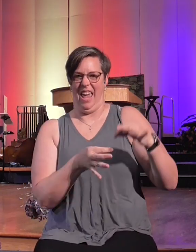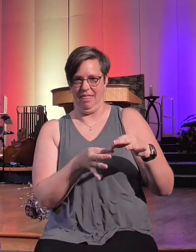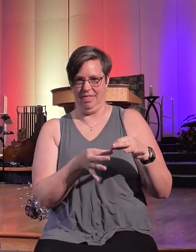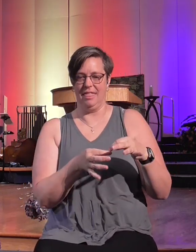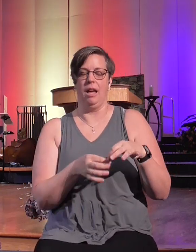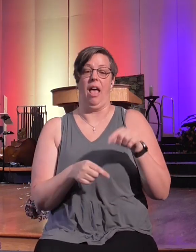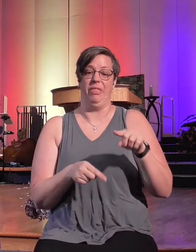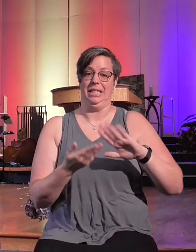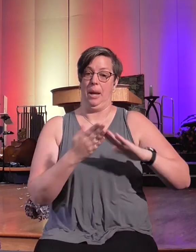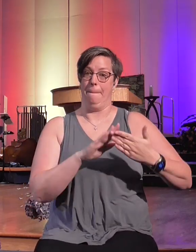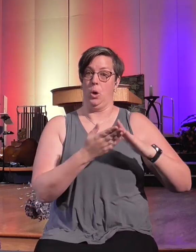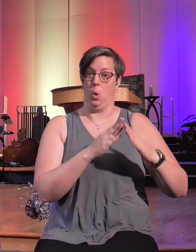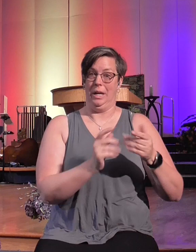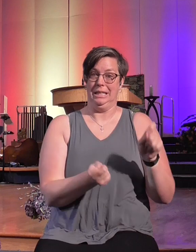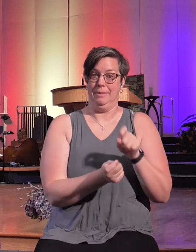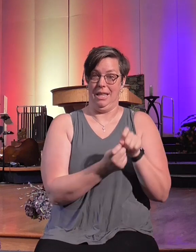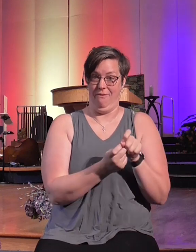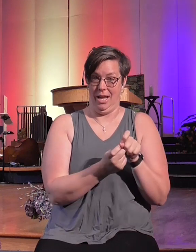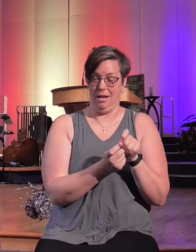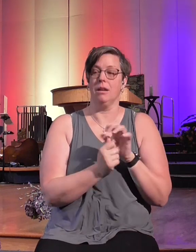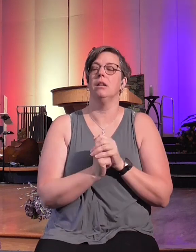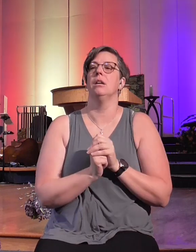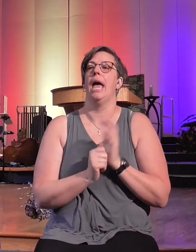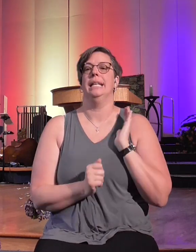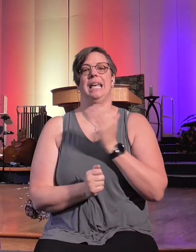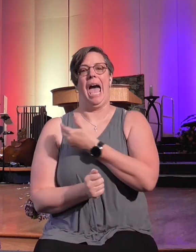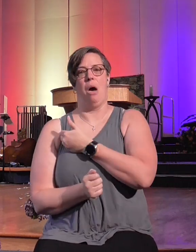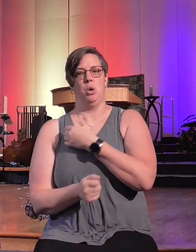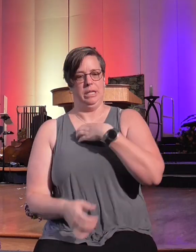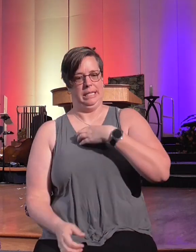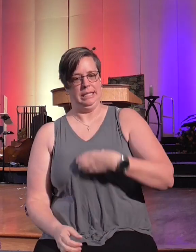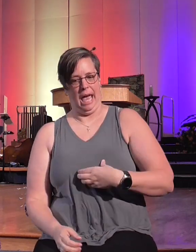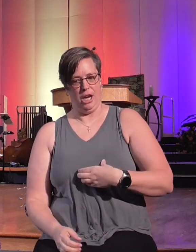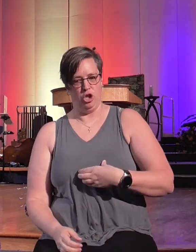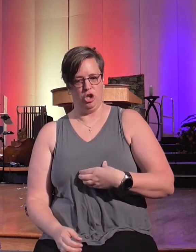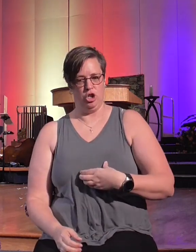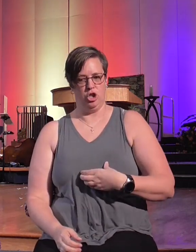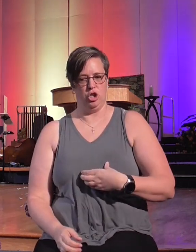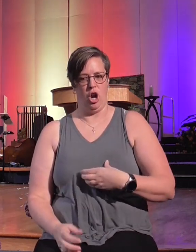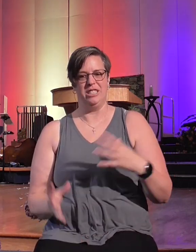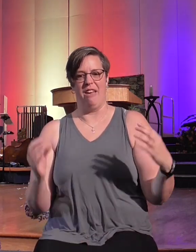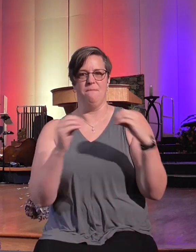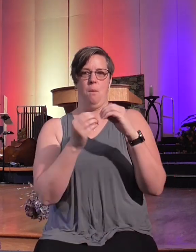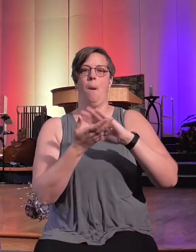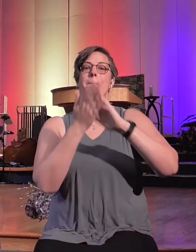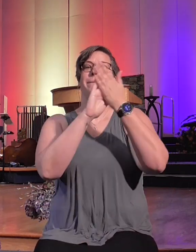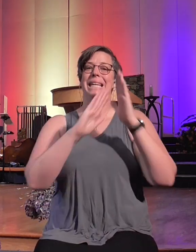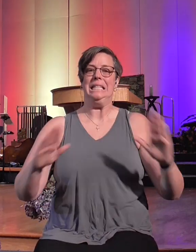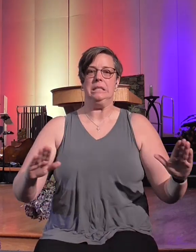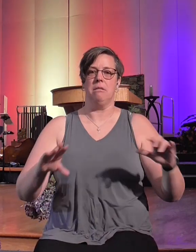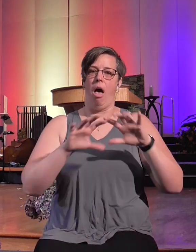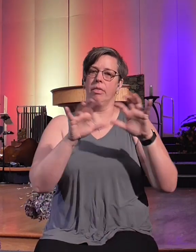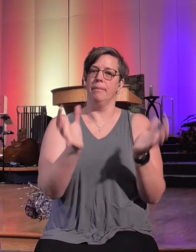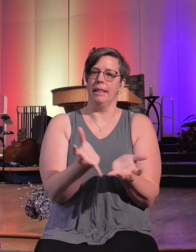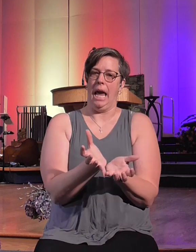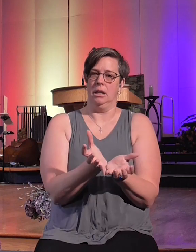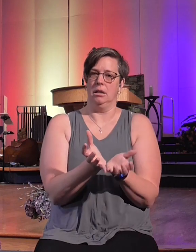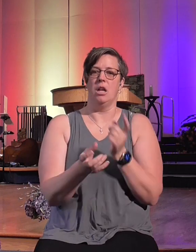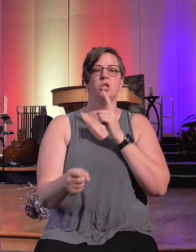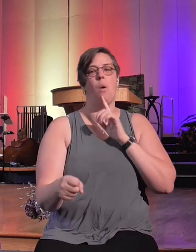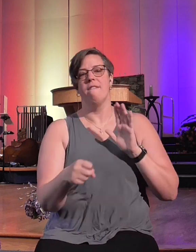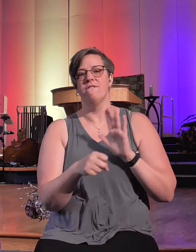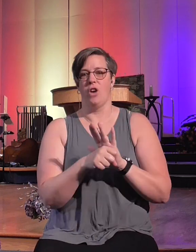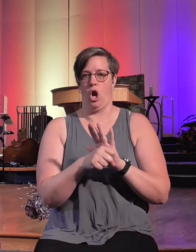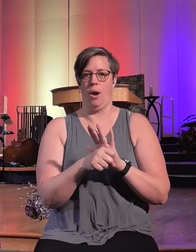and this community in particular is our desire to create more peace on the planet, to affirm,